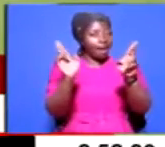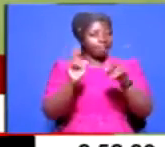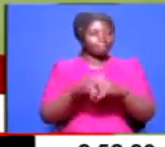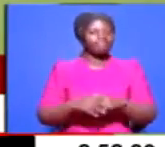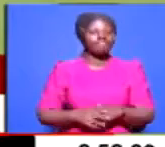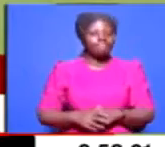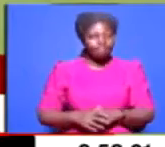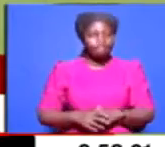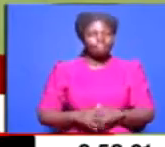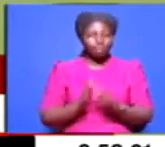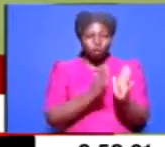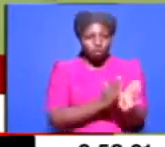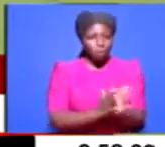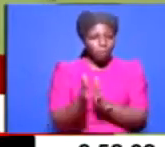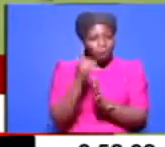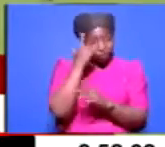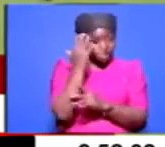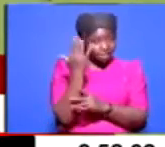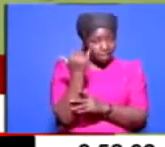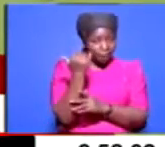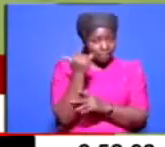ku prepare kwa hiyo ninakuja